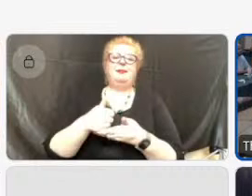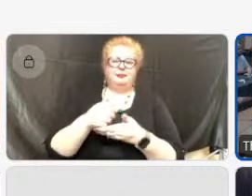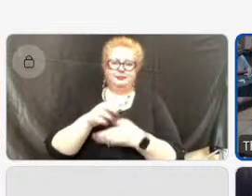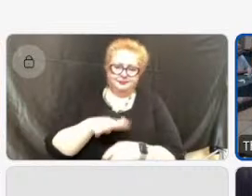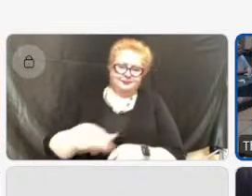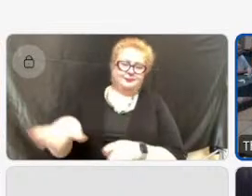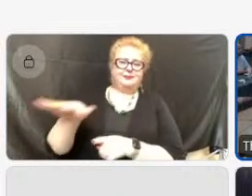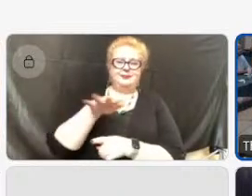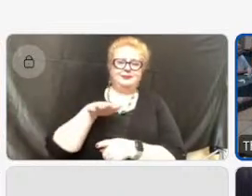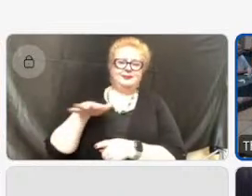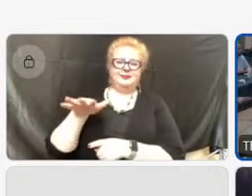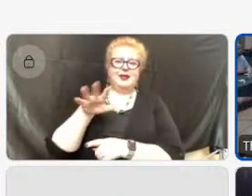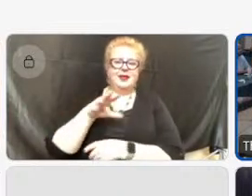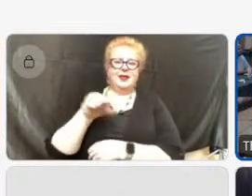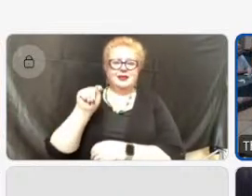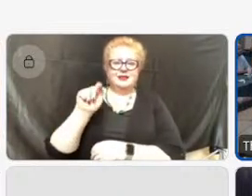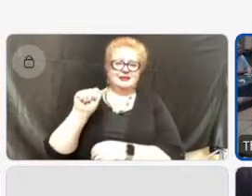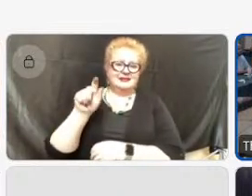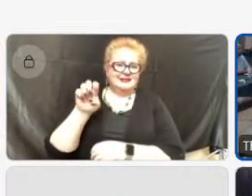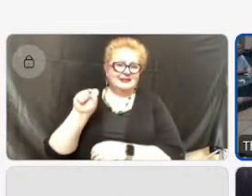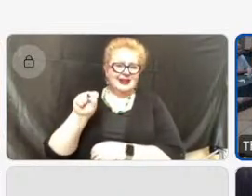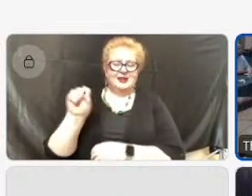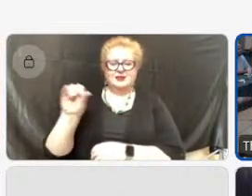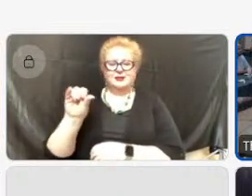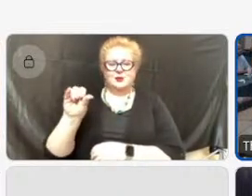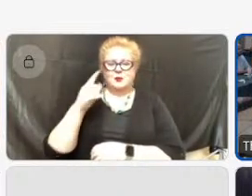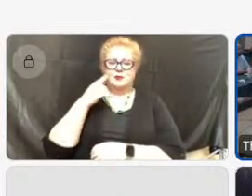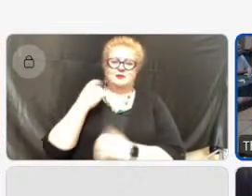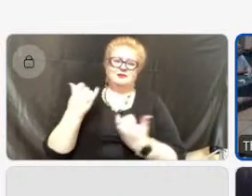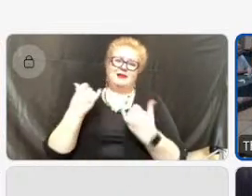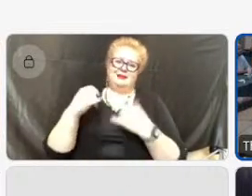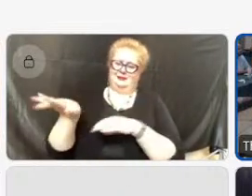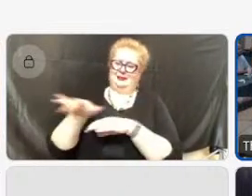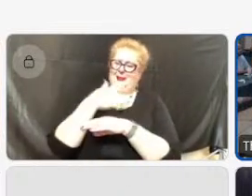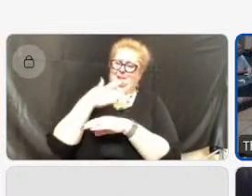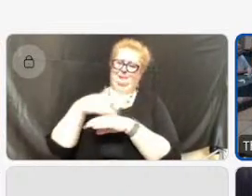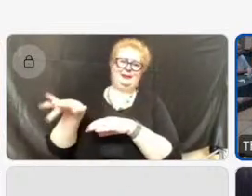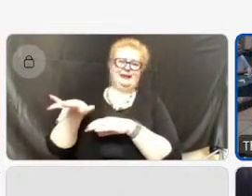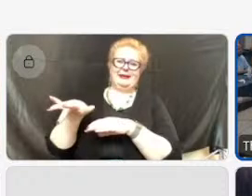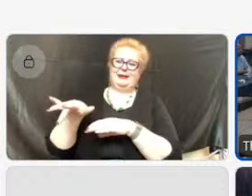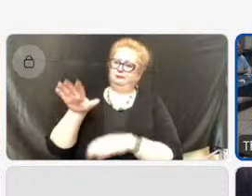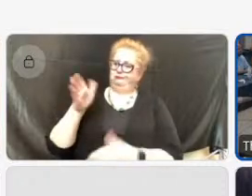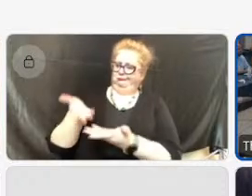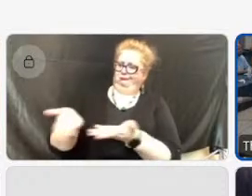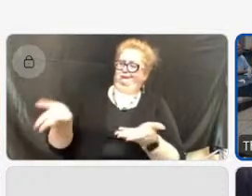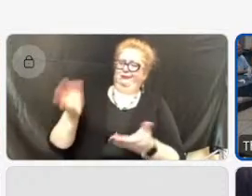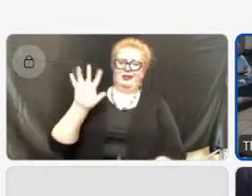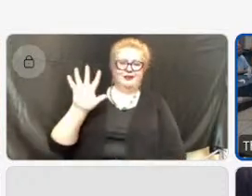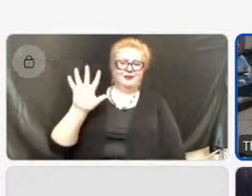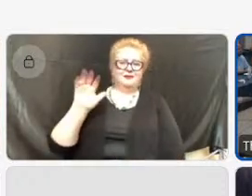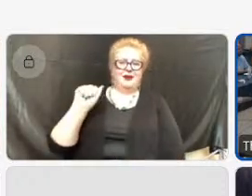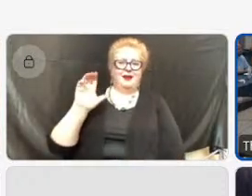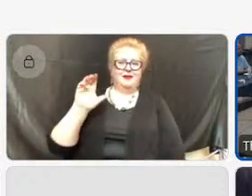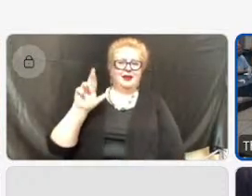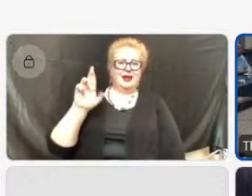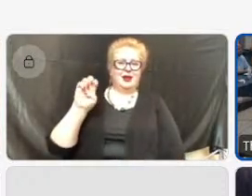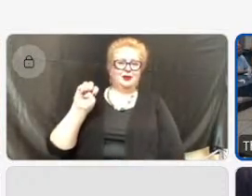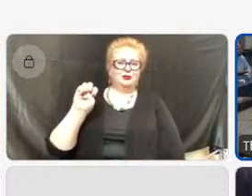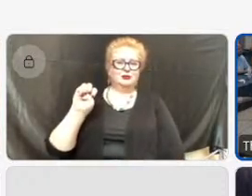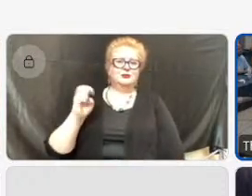alone, because right now it's an empty 5-acre lot, will help. Thank